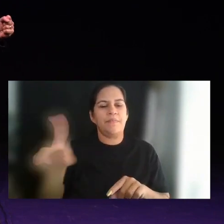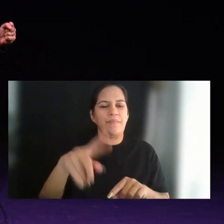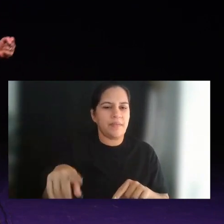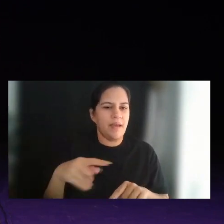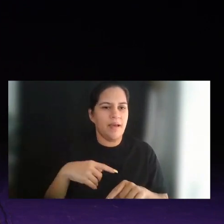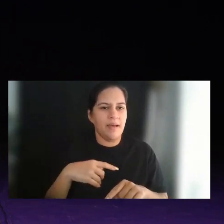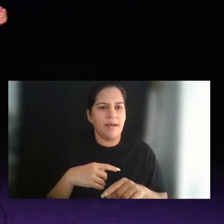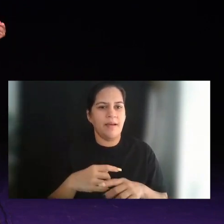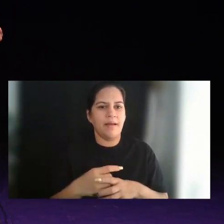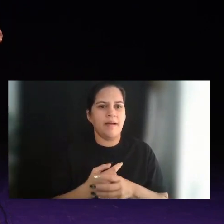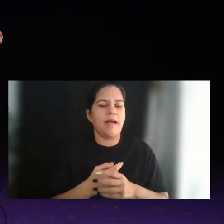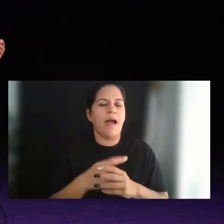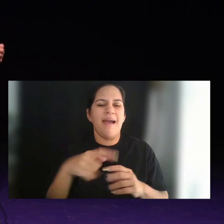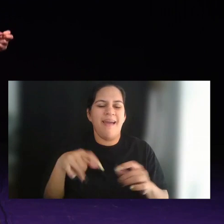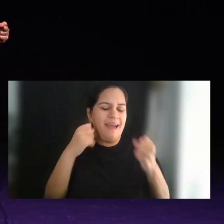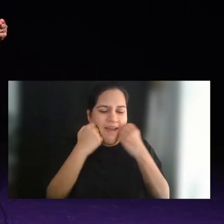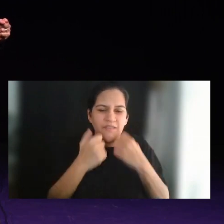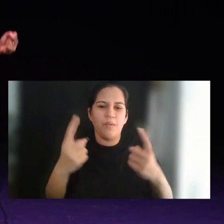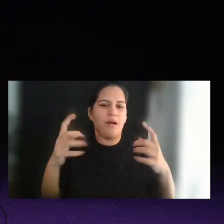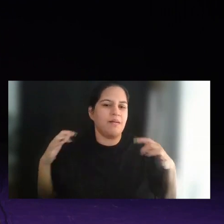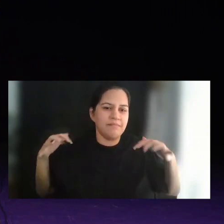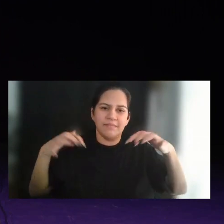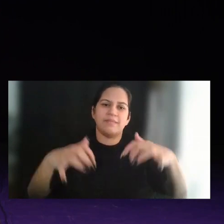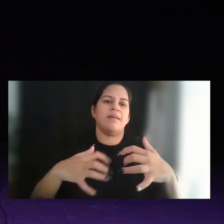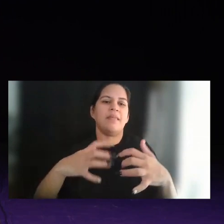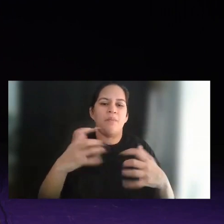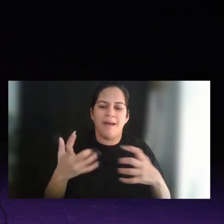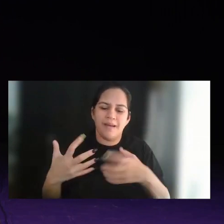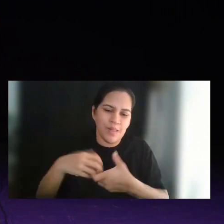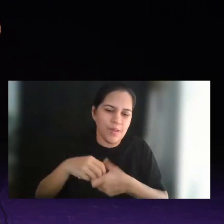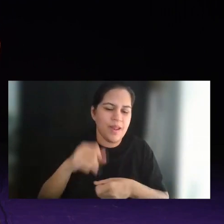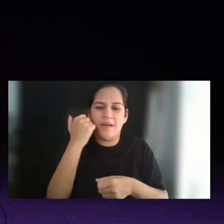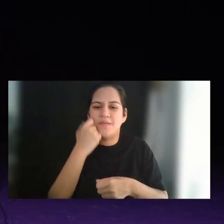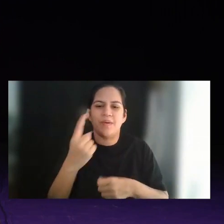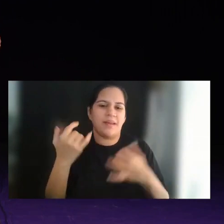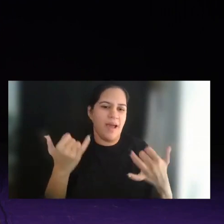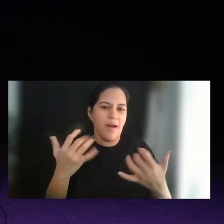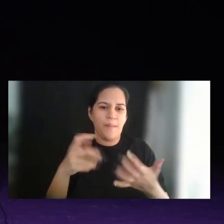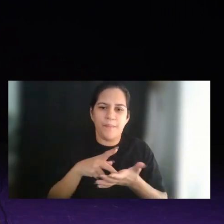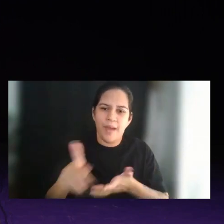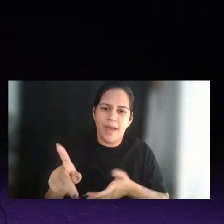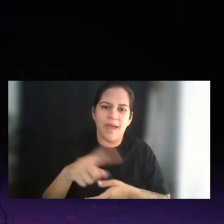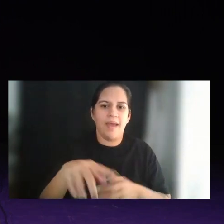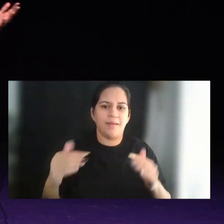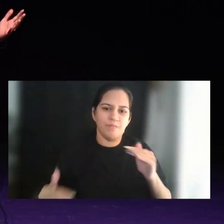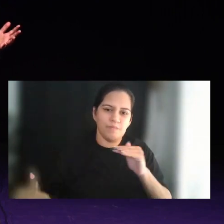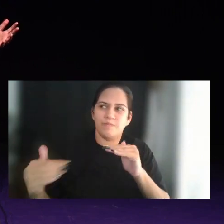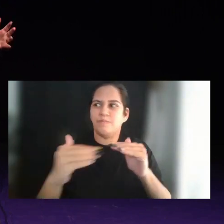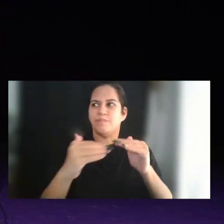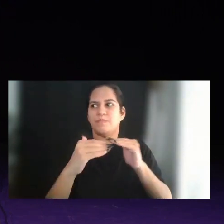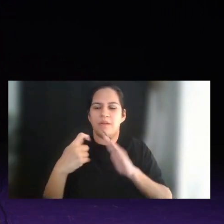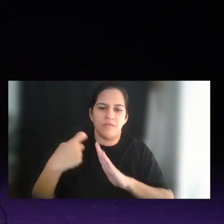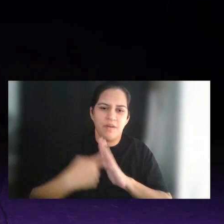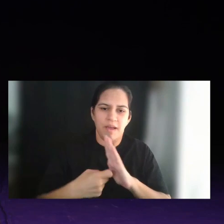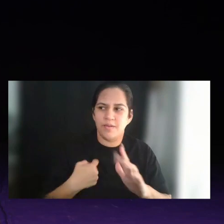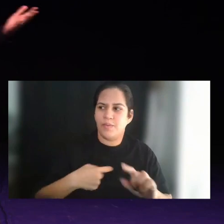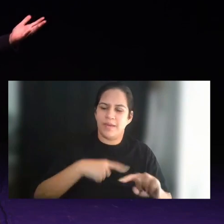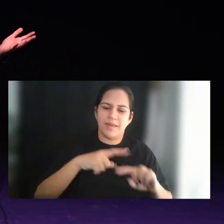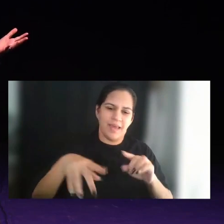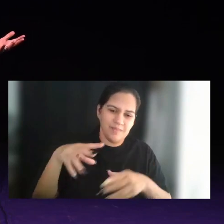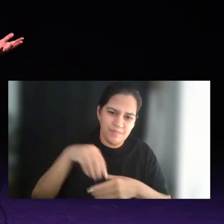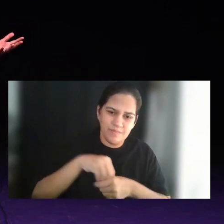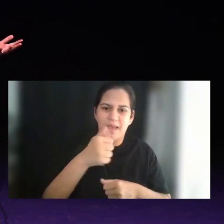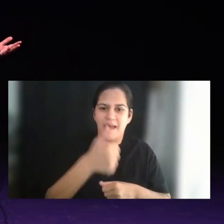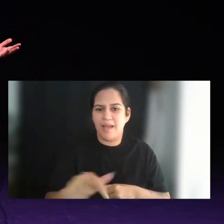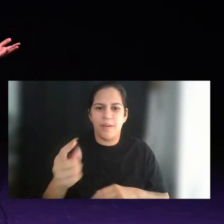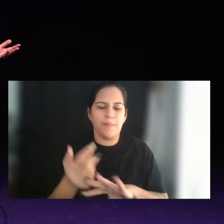everyone, we want to include everyone now. And we want to pay everyone equitable rates when we couldn't include hardly anyone before or pay